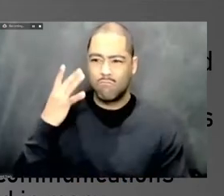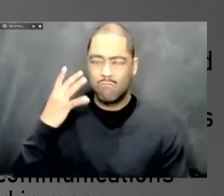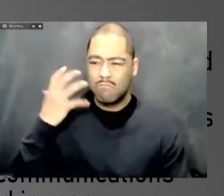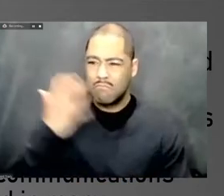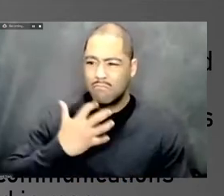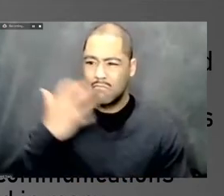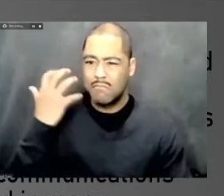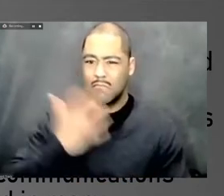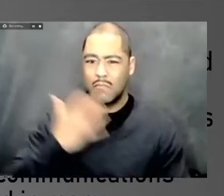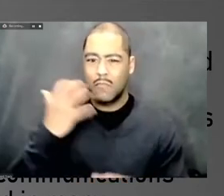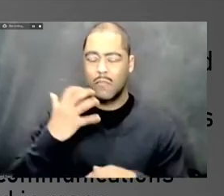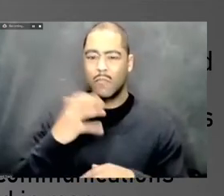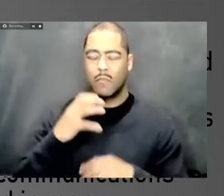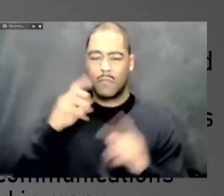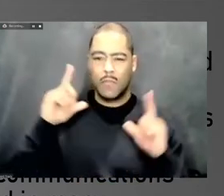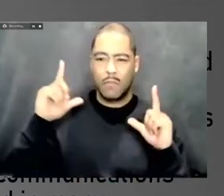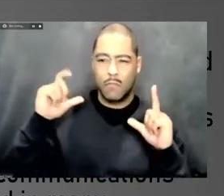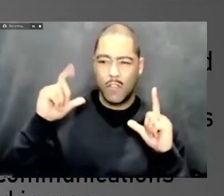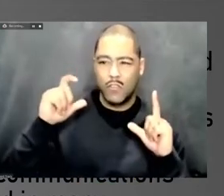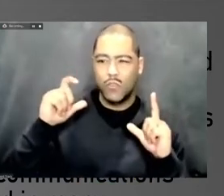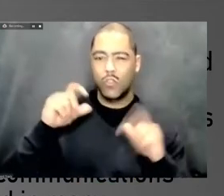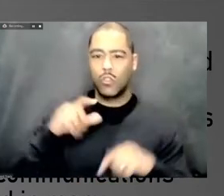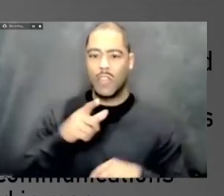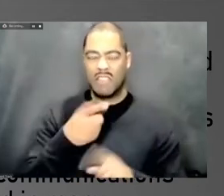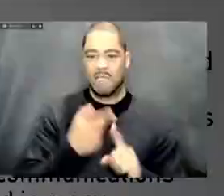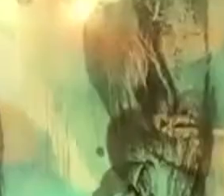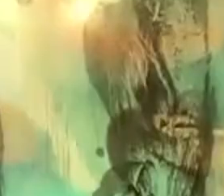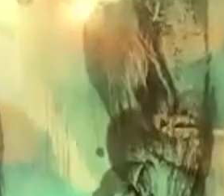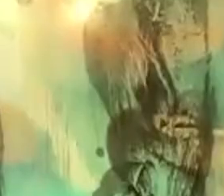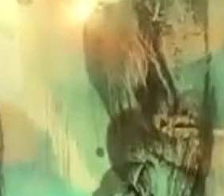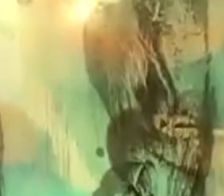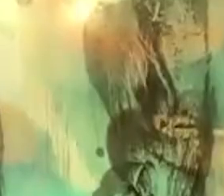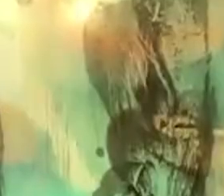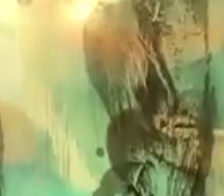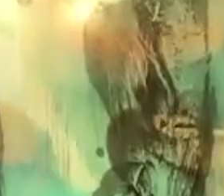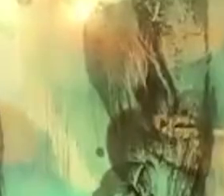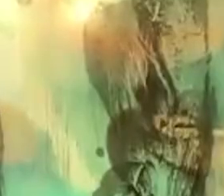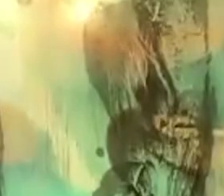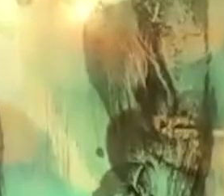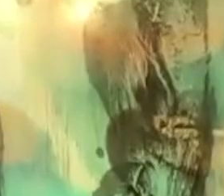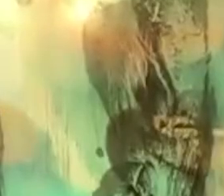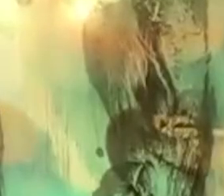Area native, and we're very fortunate to have him on this team.